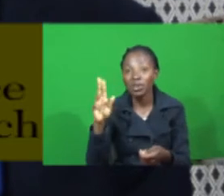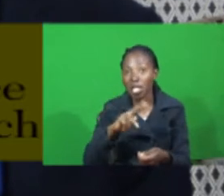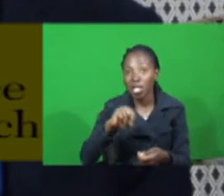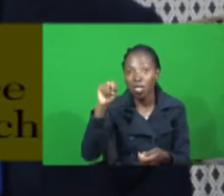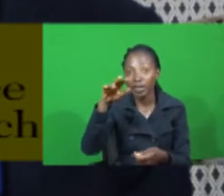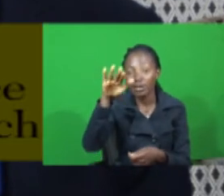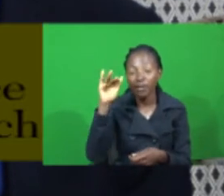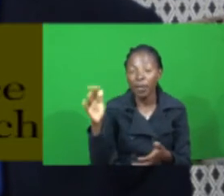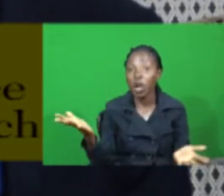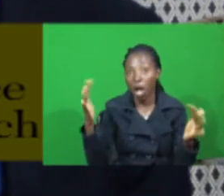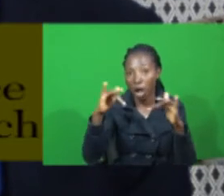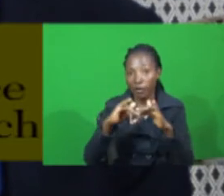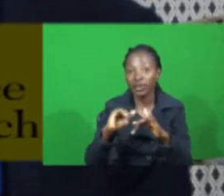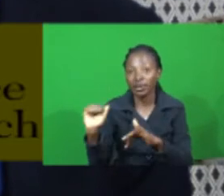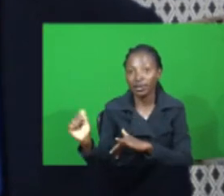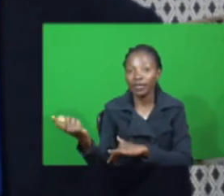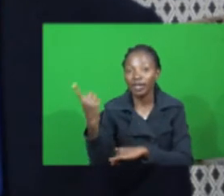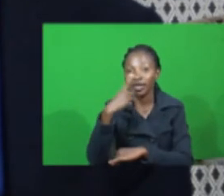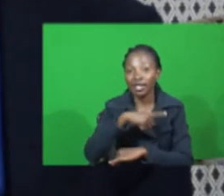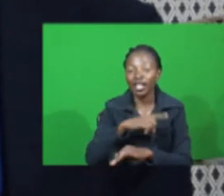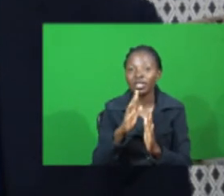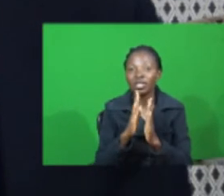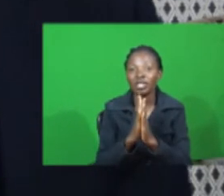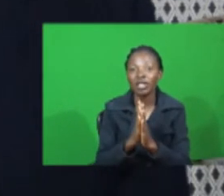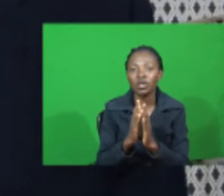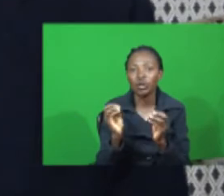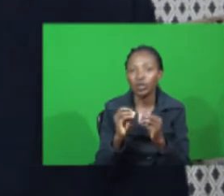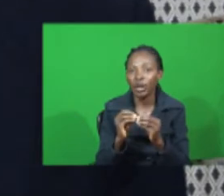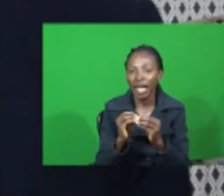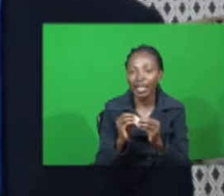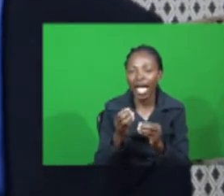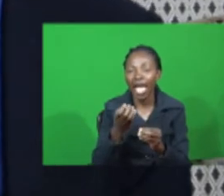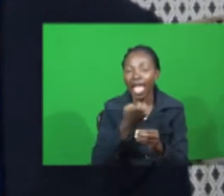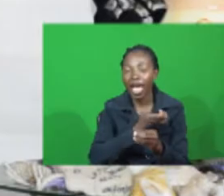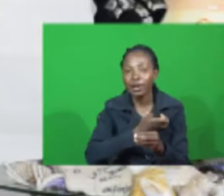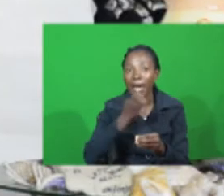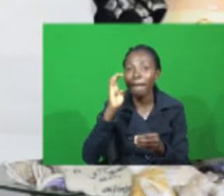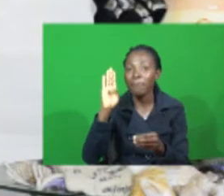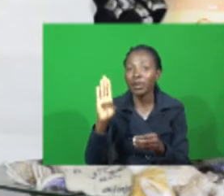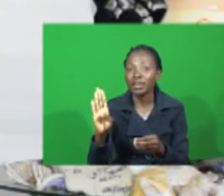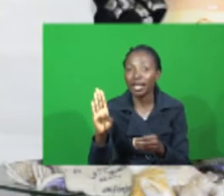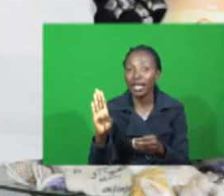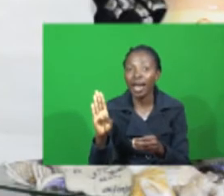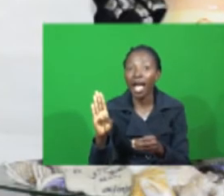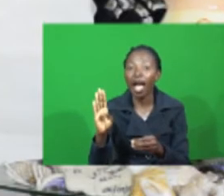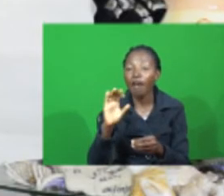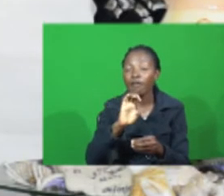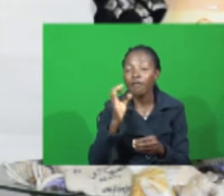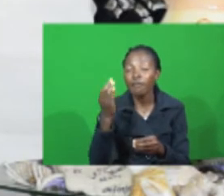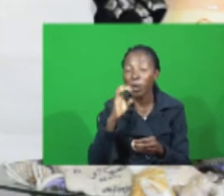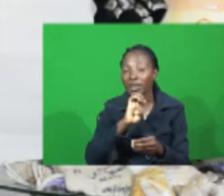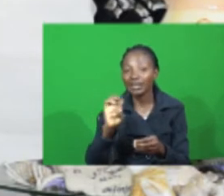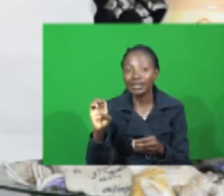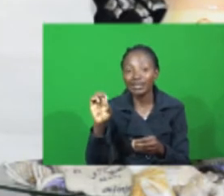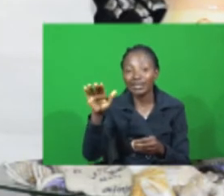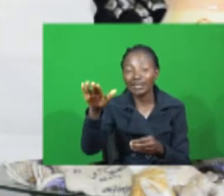Zimbabwe Conference of the Seventh-day Adventist Church, pamwe chete na wa Caston Betera, Assistant Publishing Director ku East